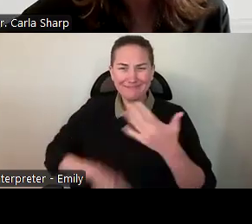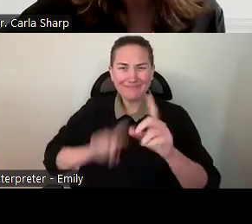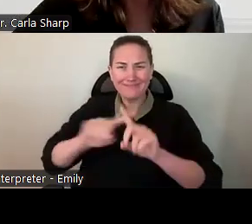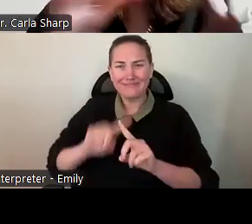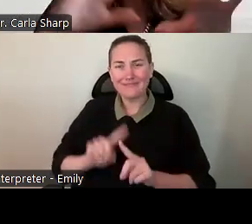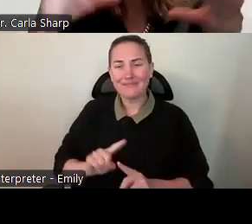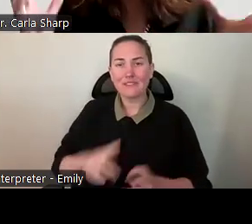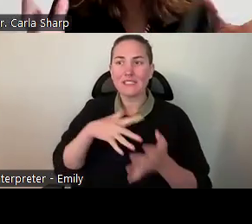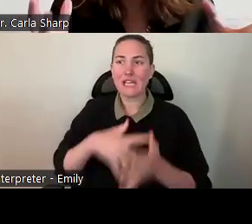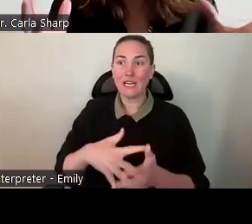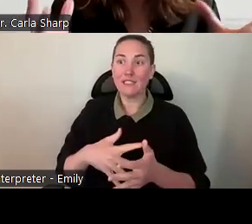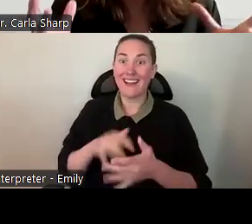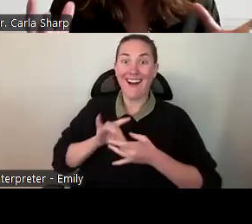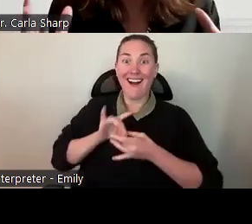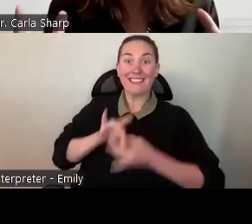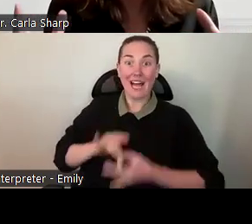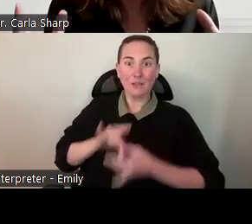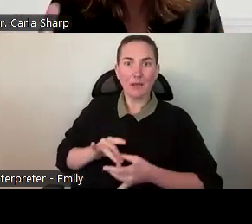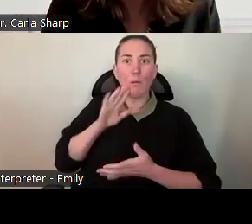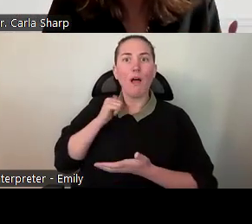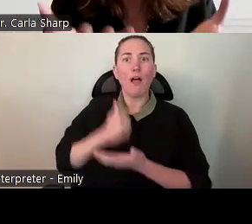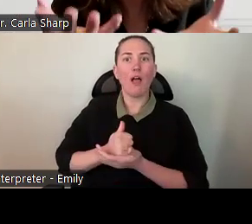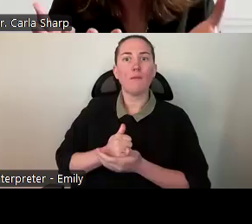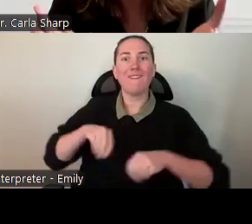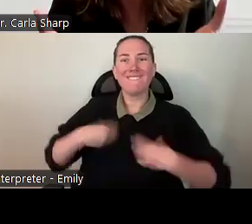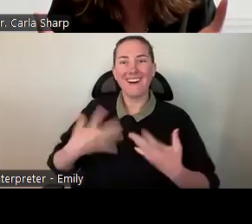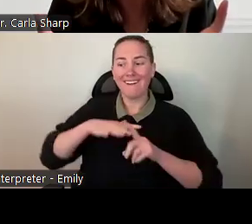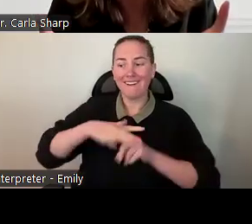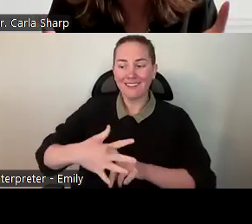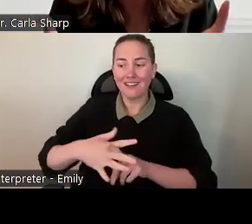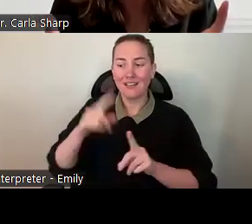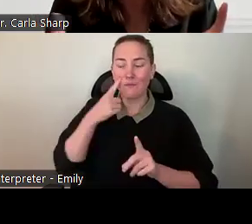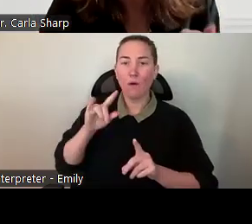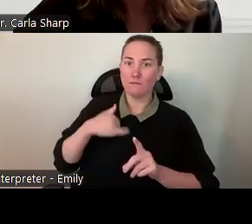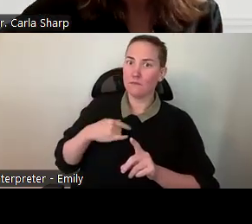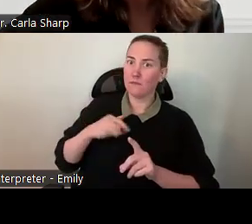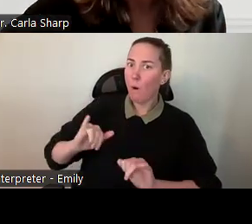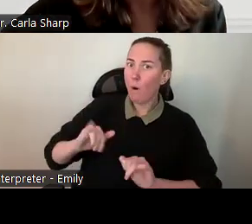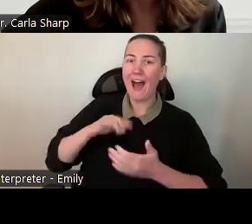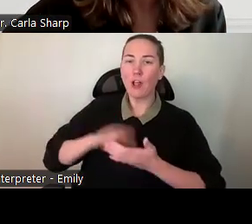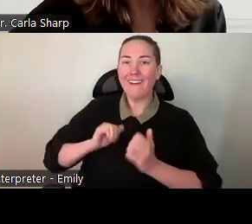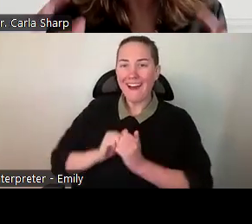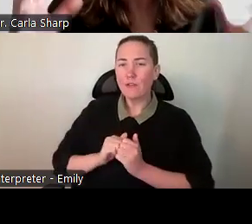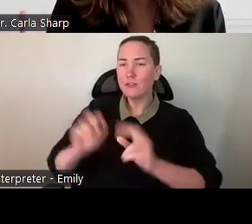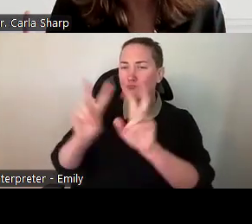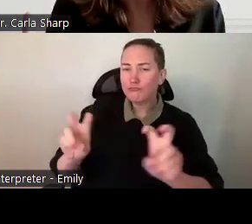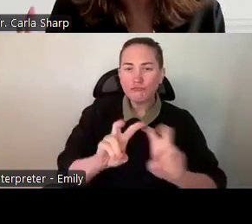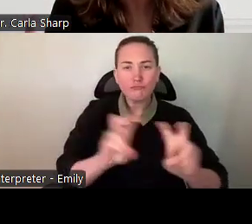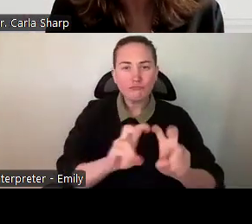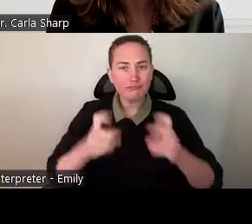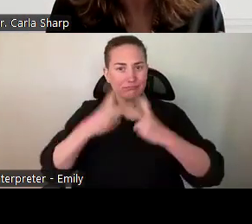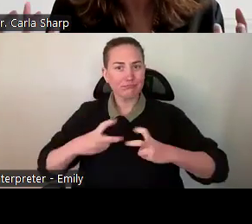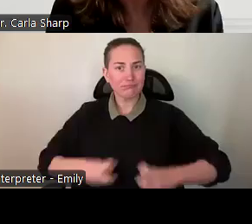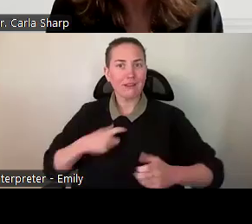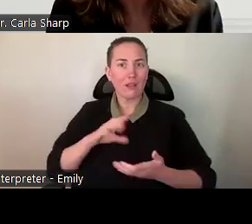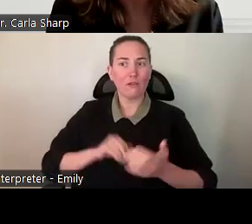attachment provides that early context for mentalizing capacity to emerge. And in several studies, we've